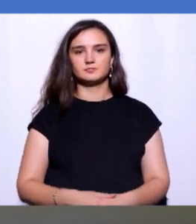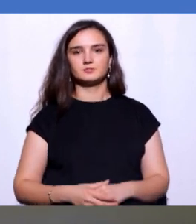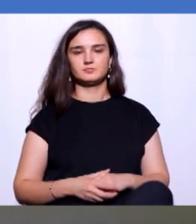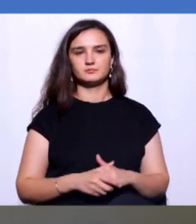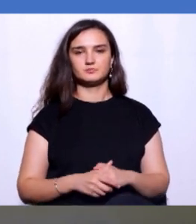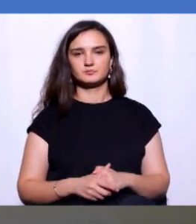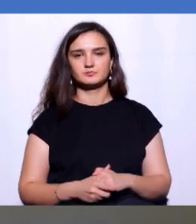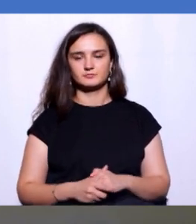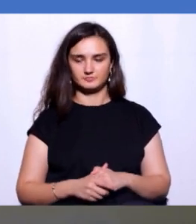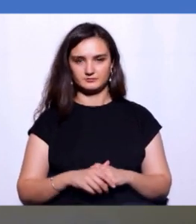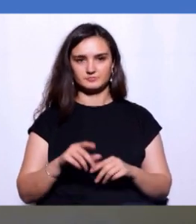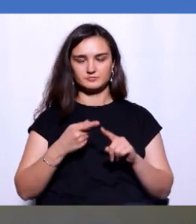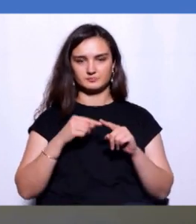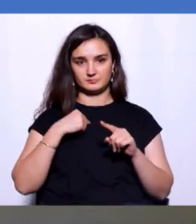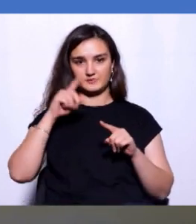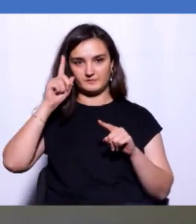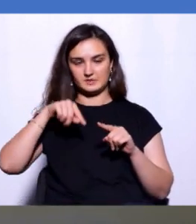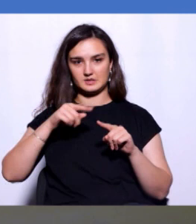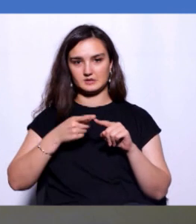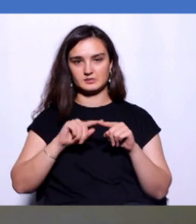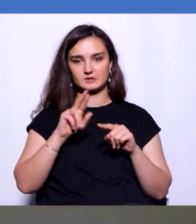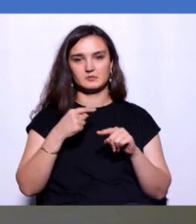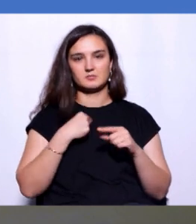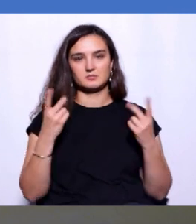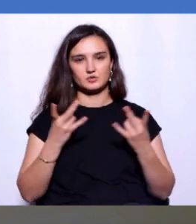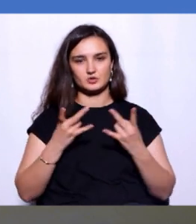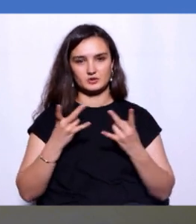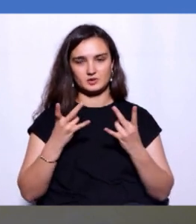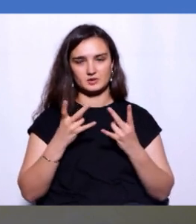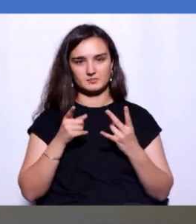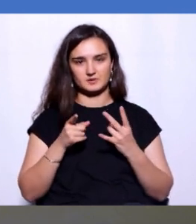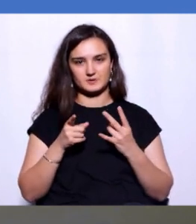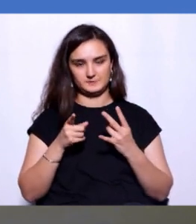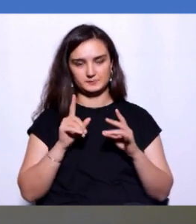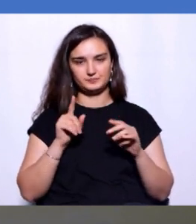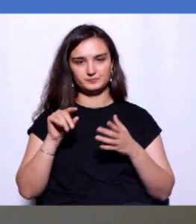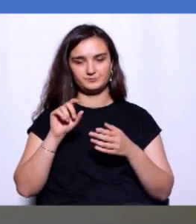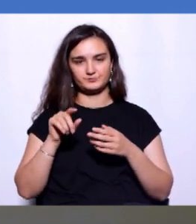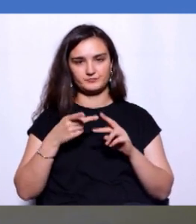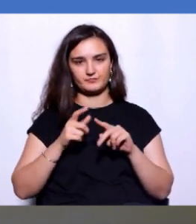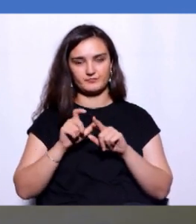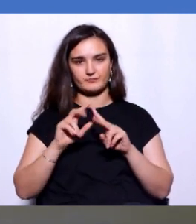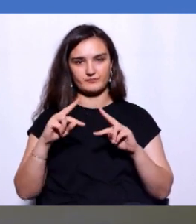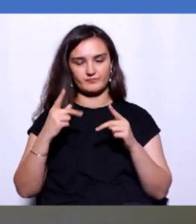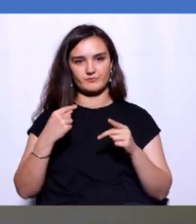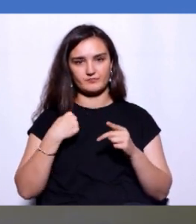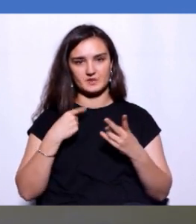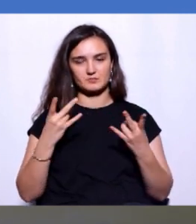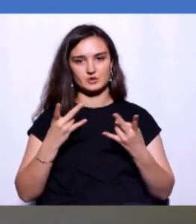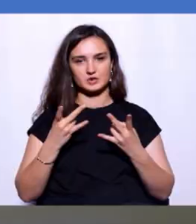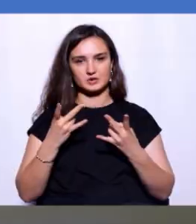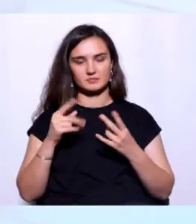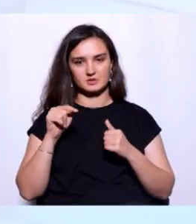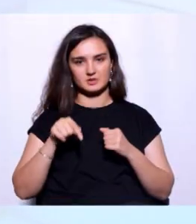Mary is the subject, I know, and I need an object pronoun, so I